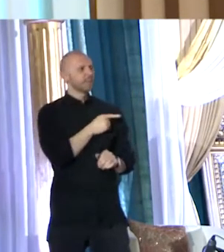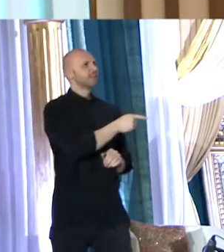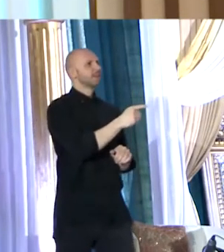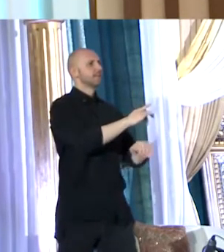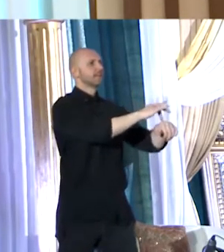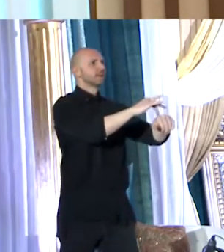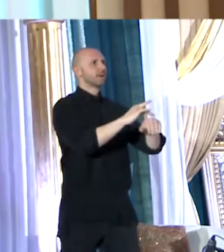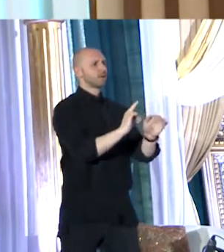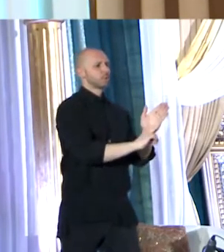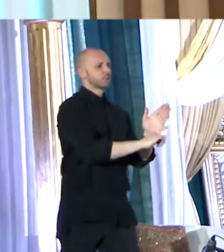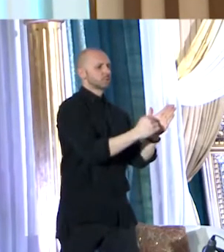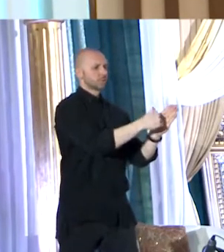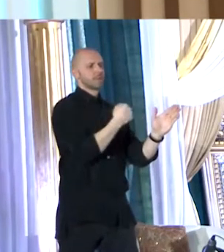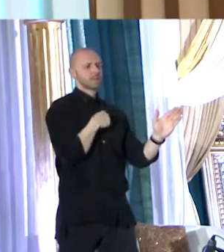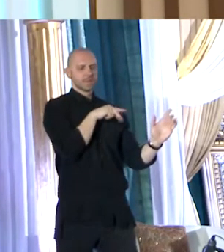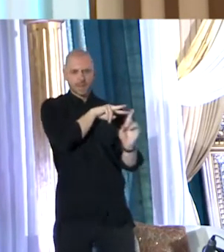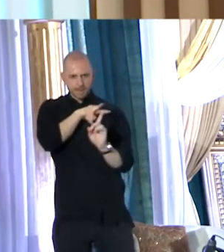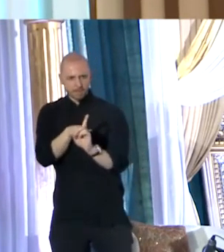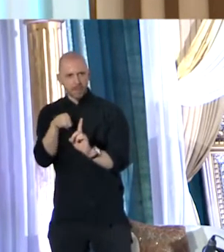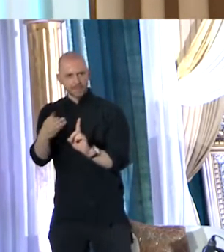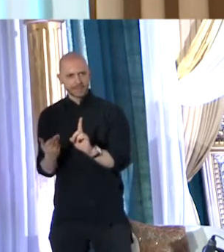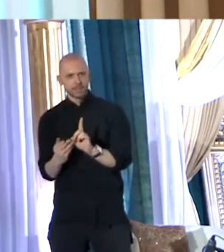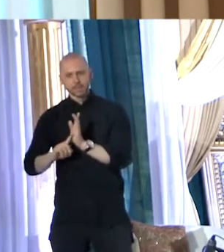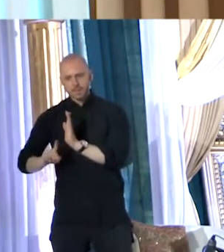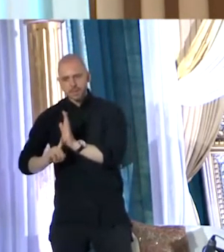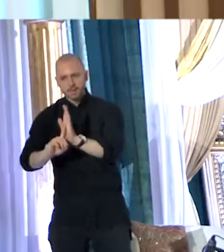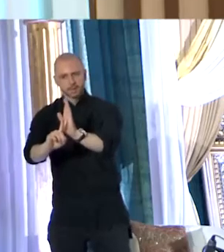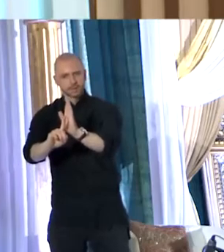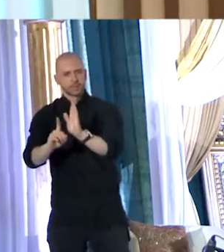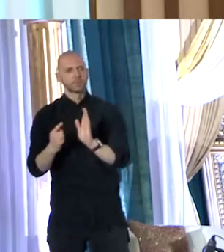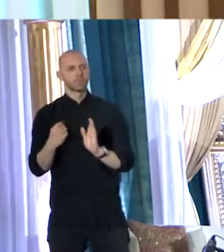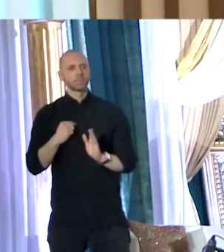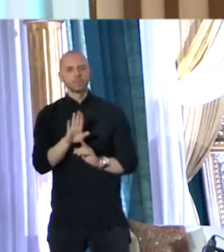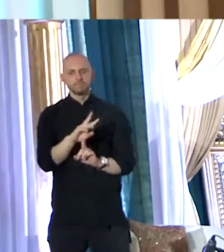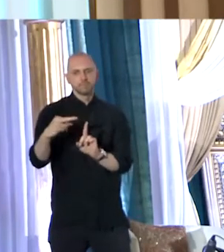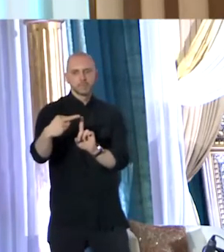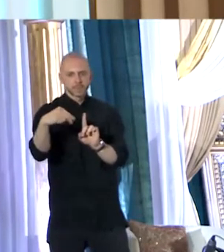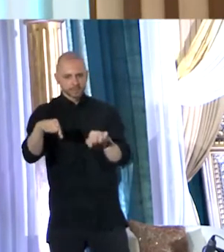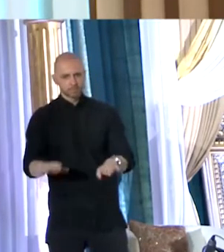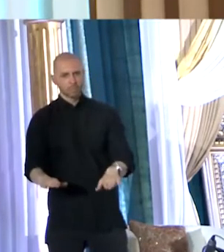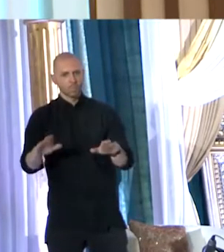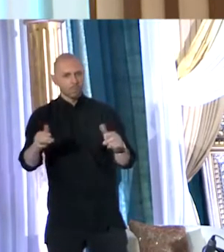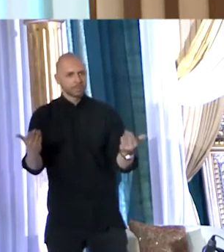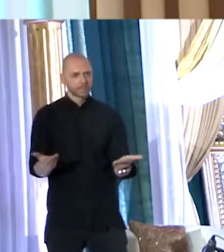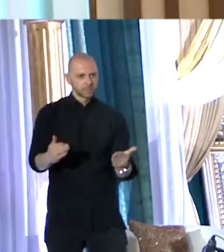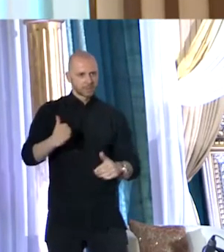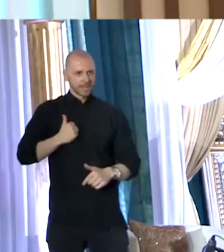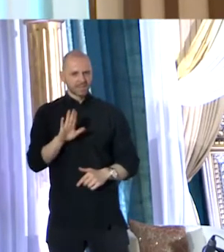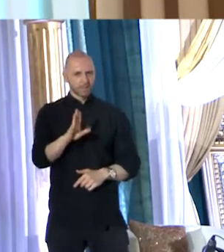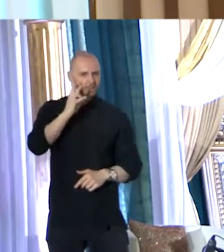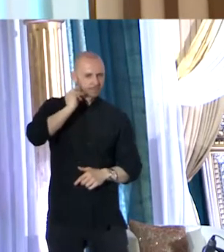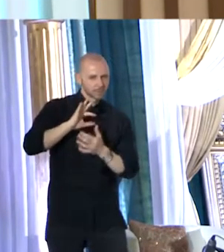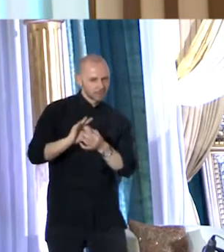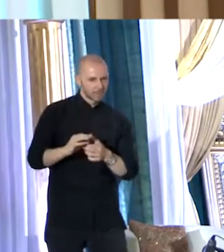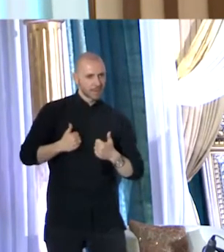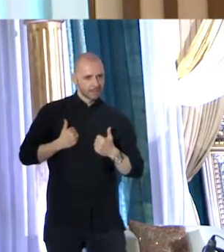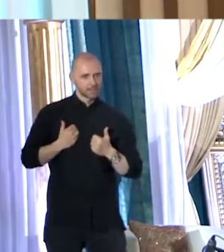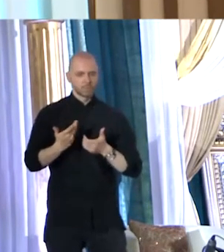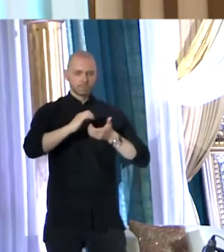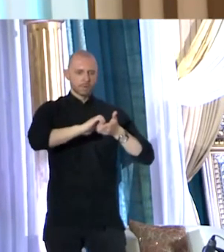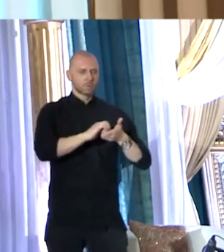the gap and also to look at the distinctive Canadian experience of Muslims in this country. And we partnered with the CBC